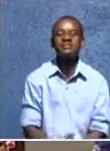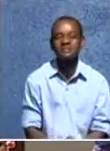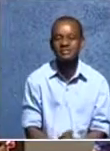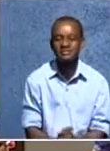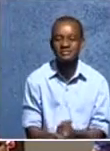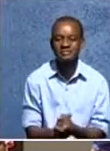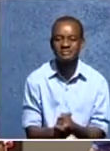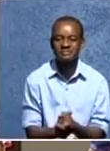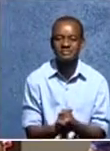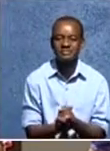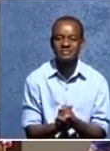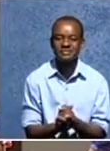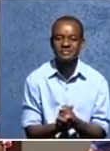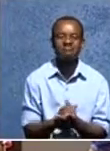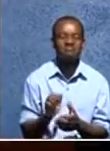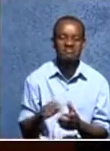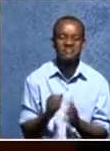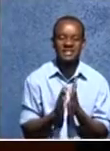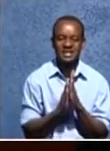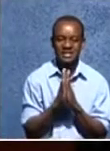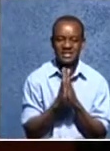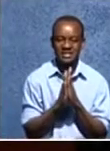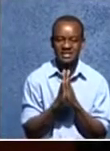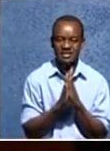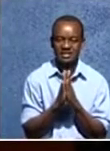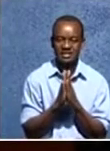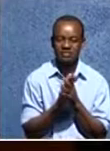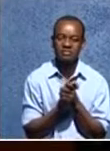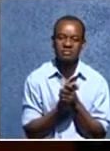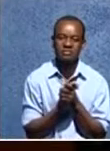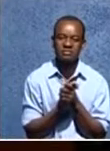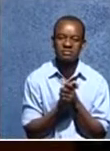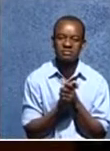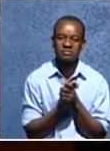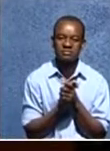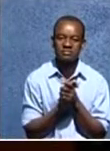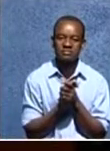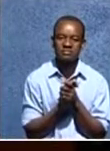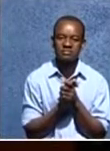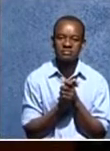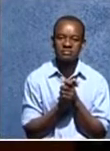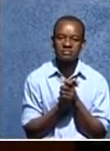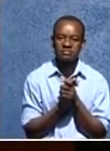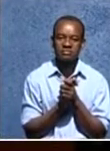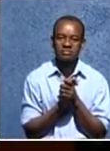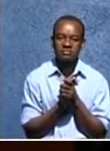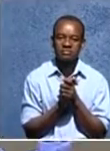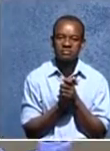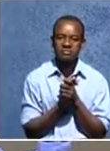at that insert just a moment ago, and Namibians still have this almost schizophrenic view on